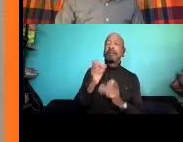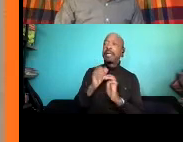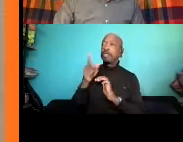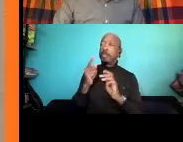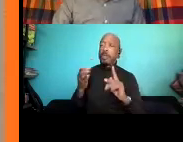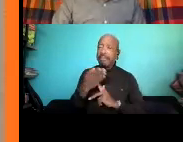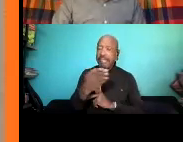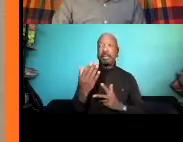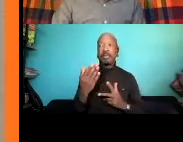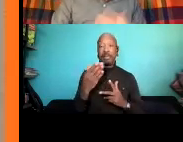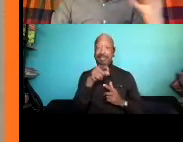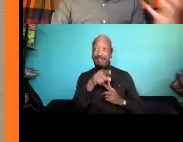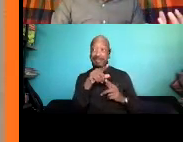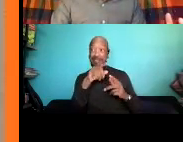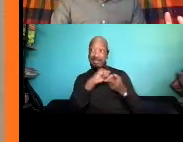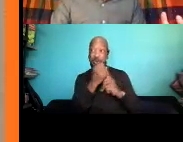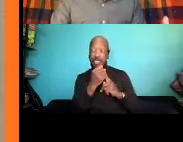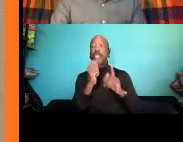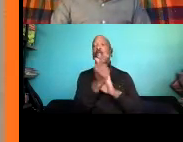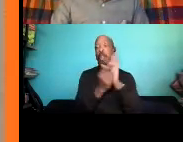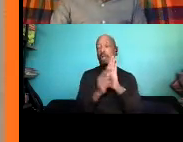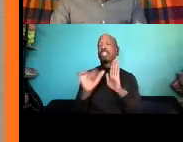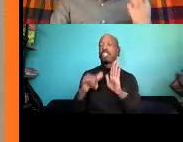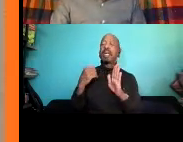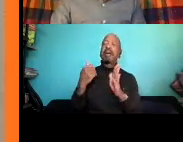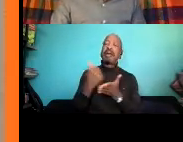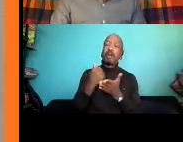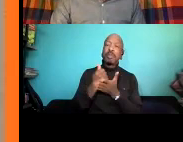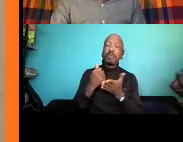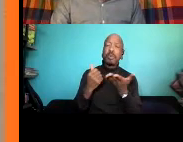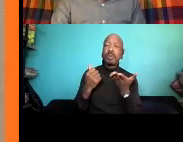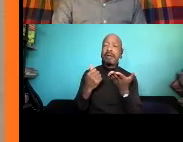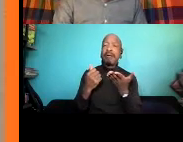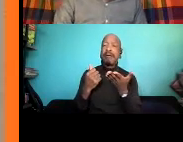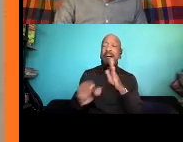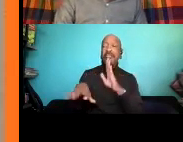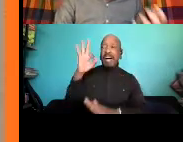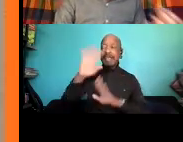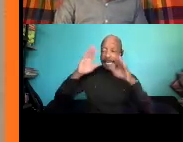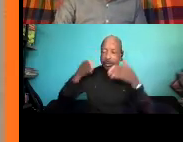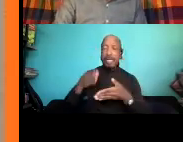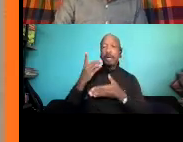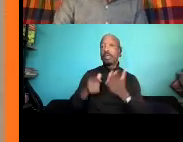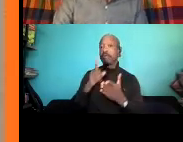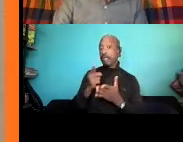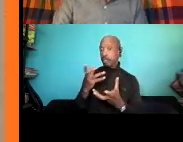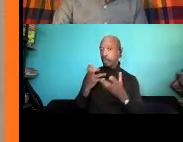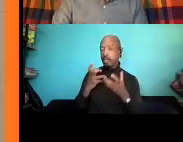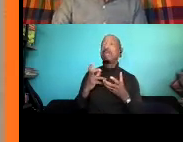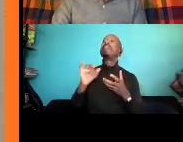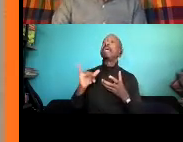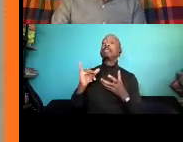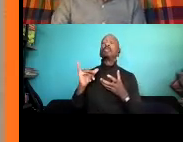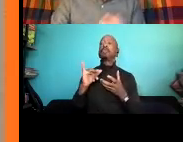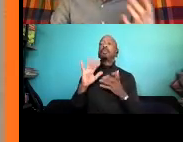the law. They should help you articulate what it is that you want, and helping you put those things into usable tools that you and your cooperative